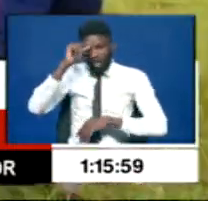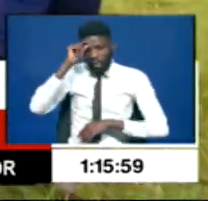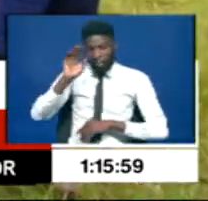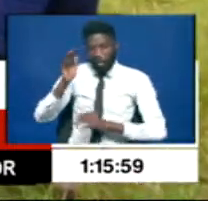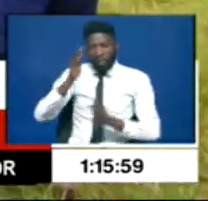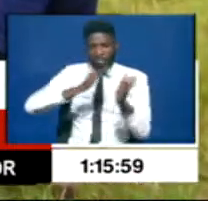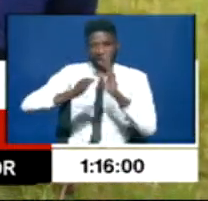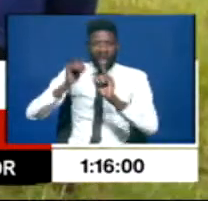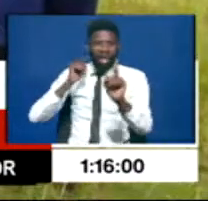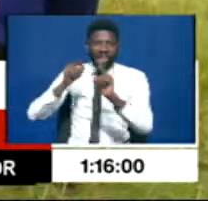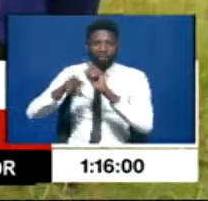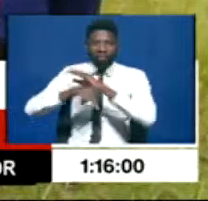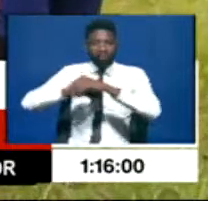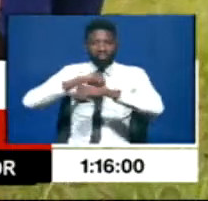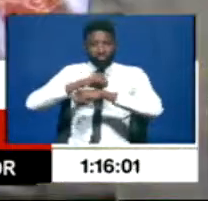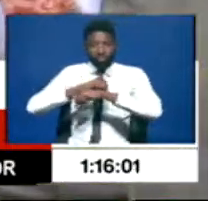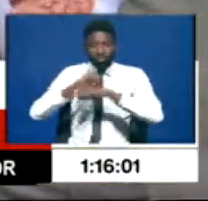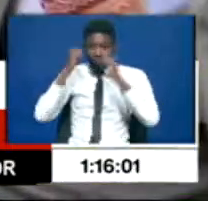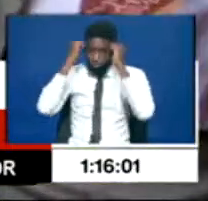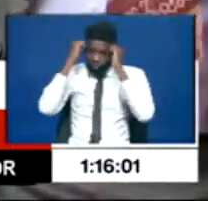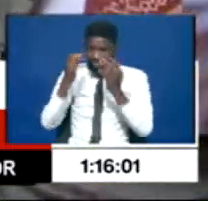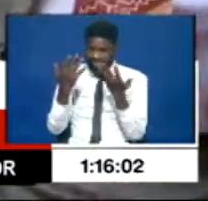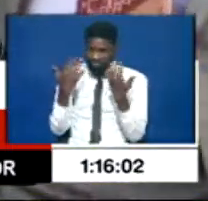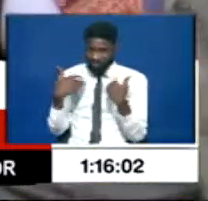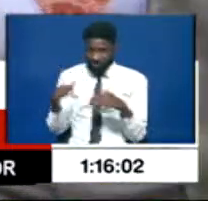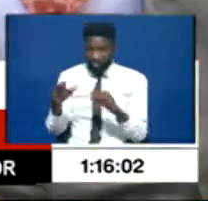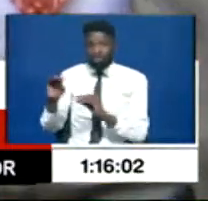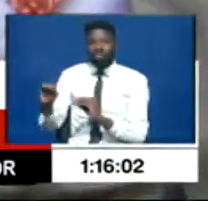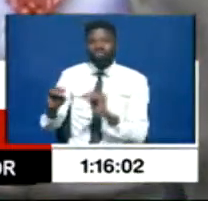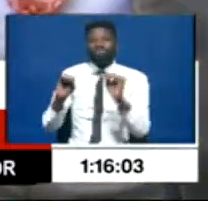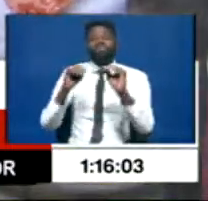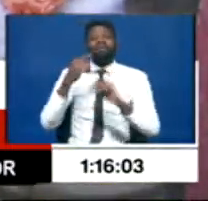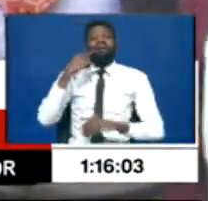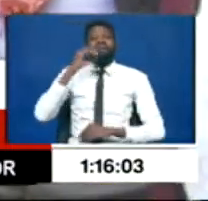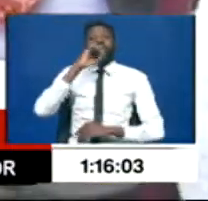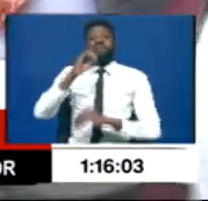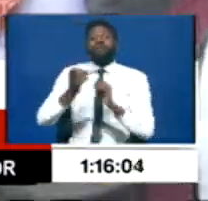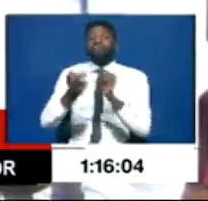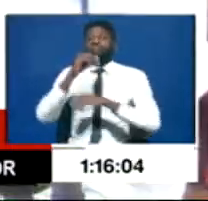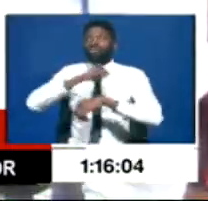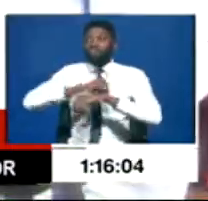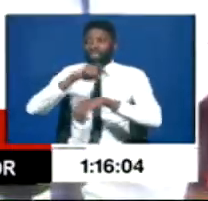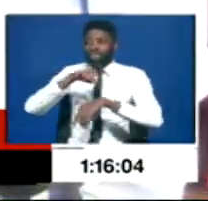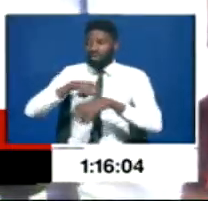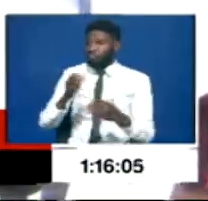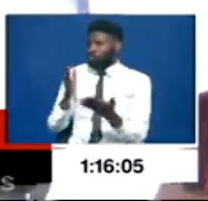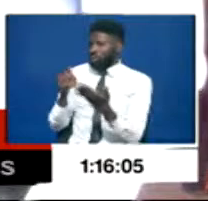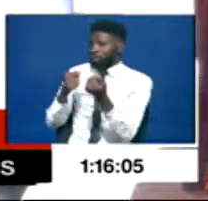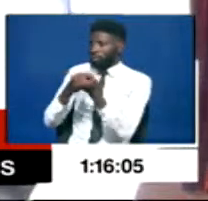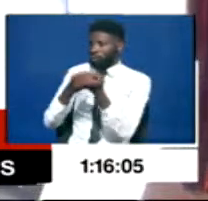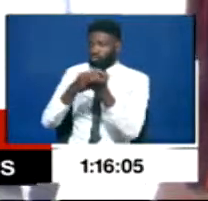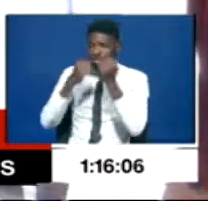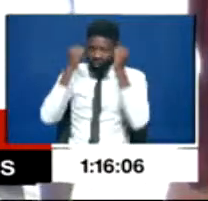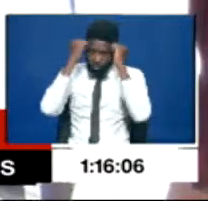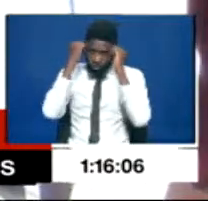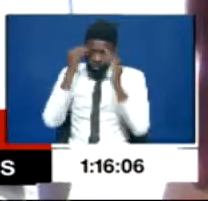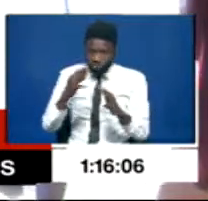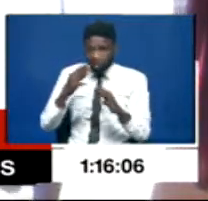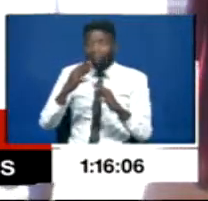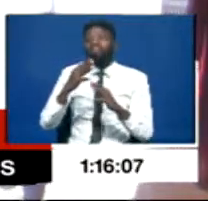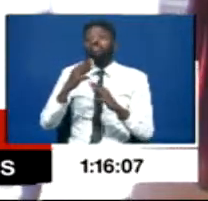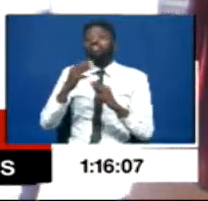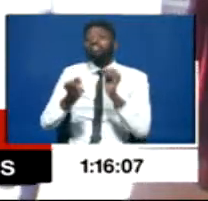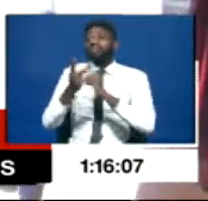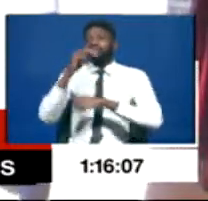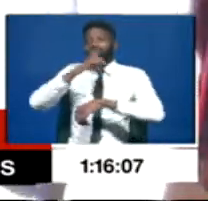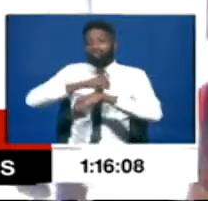schools. While issuing admission letters to a section of pupils at Rafiki and Sango secondary schools, Nabukwesi appealed to parents